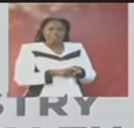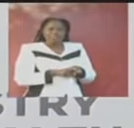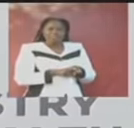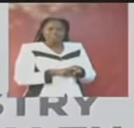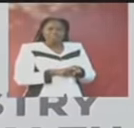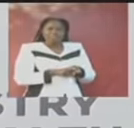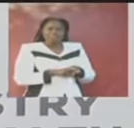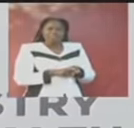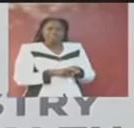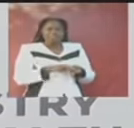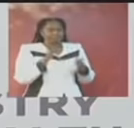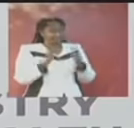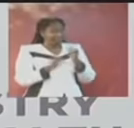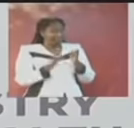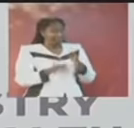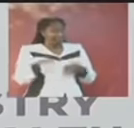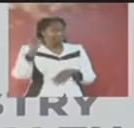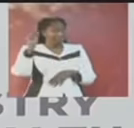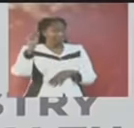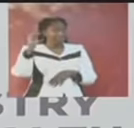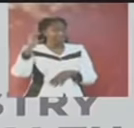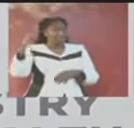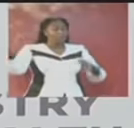if the air conditioning system,